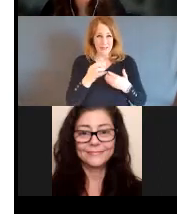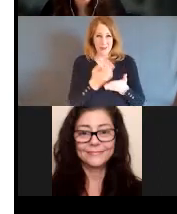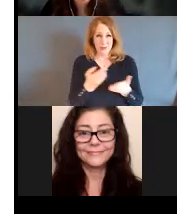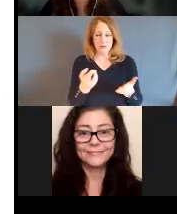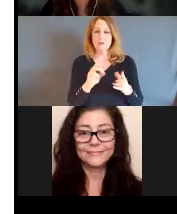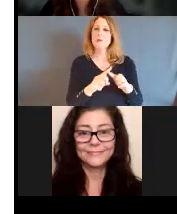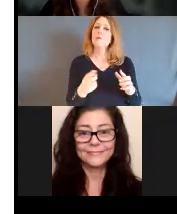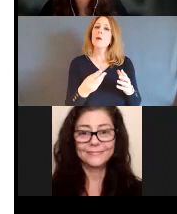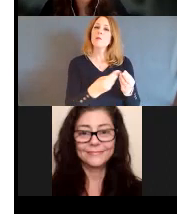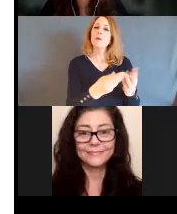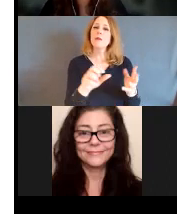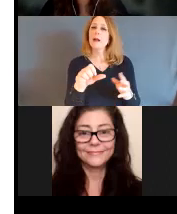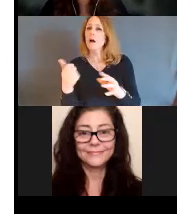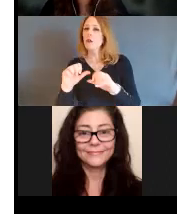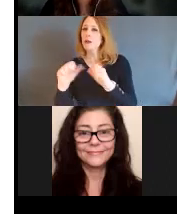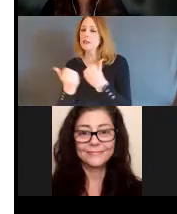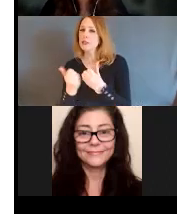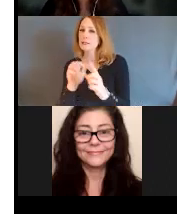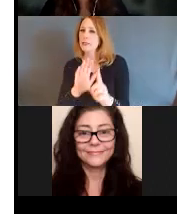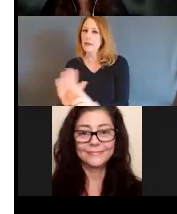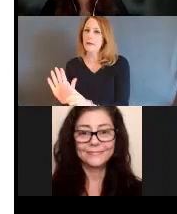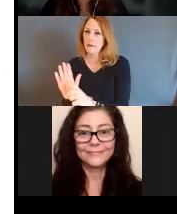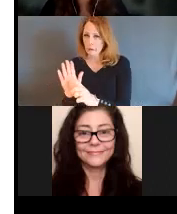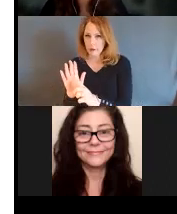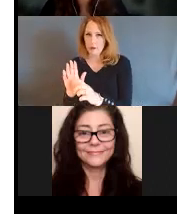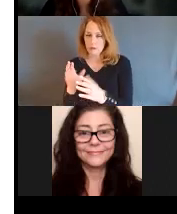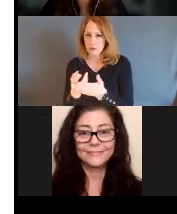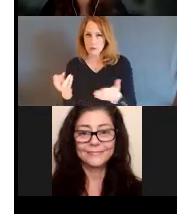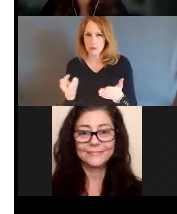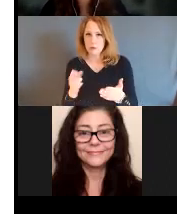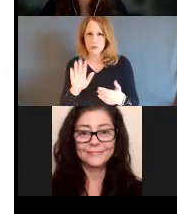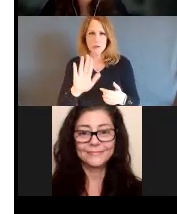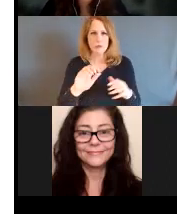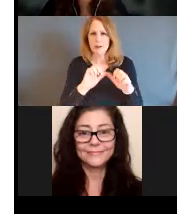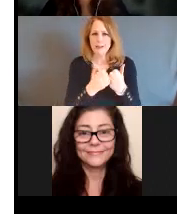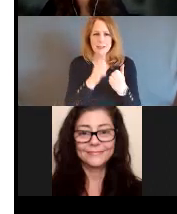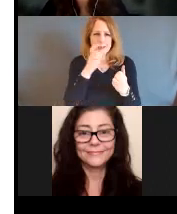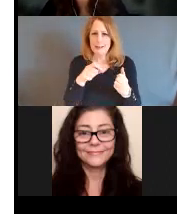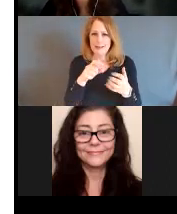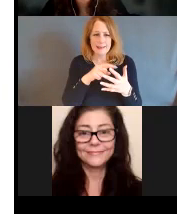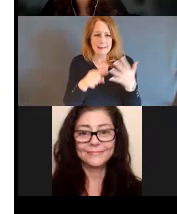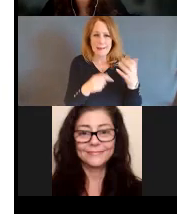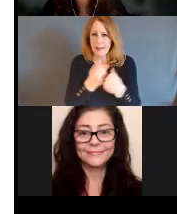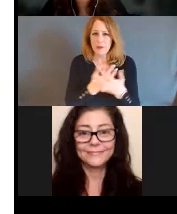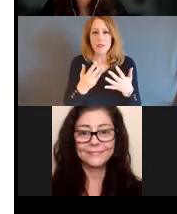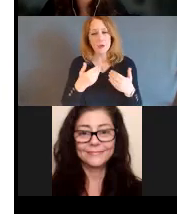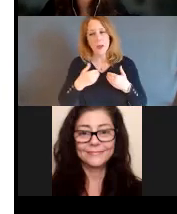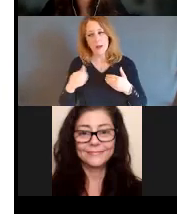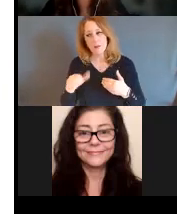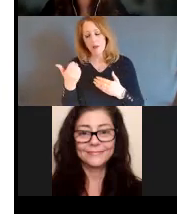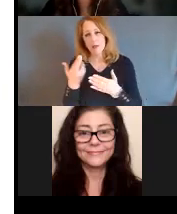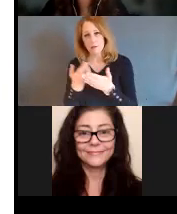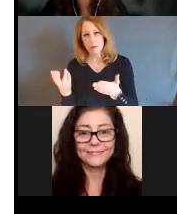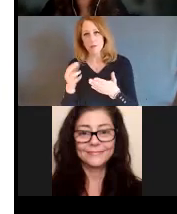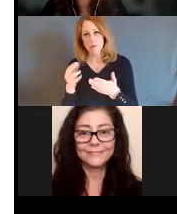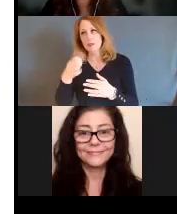other agencies have. You don't have to be the one that has everything that everyone could possibly need. There are other resources out there, other agencies